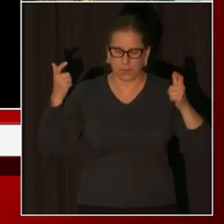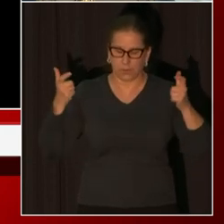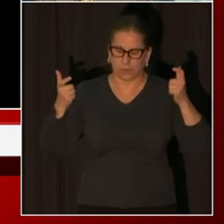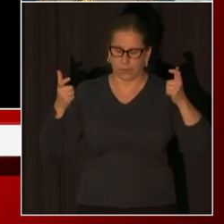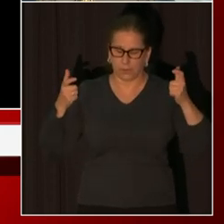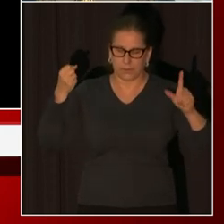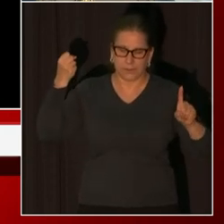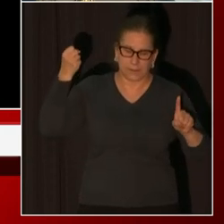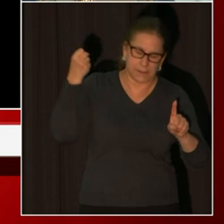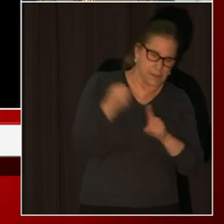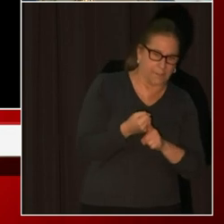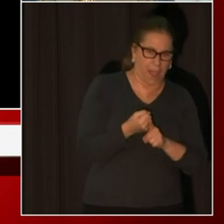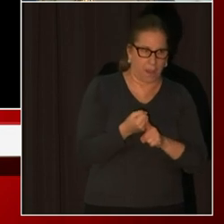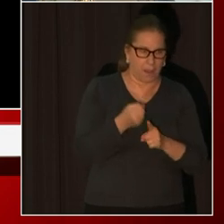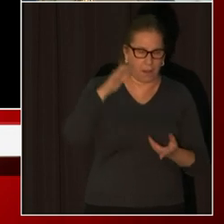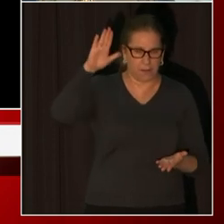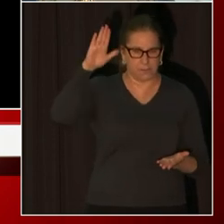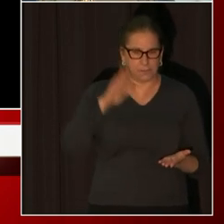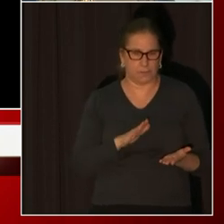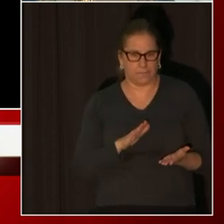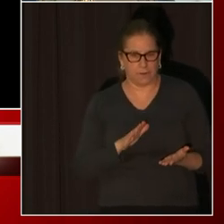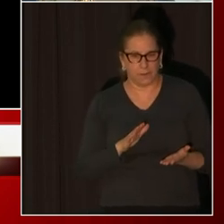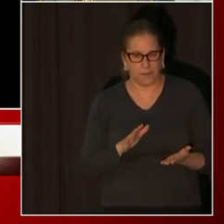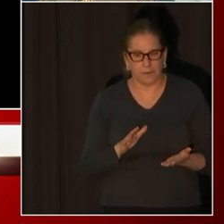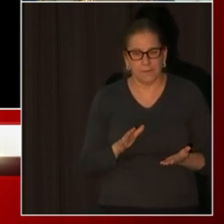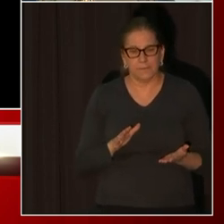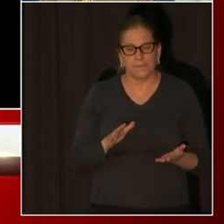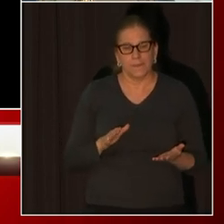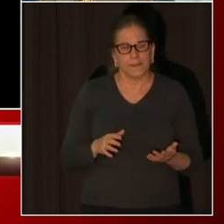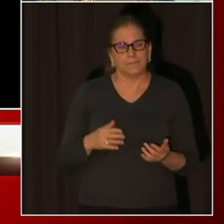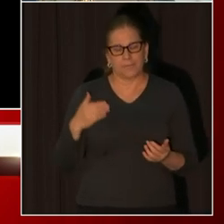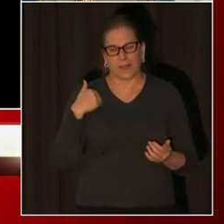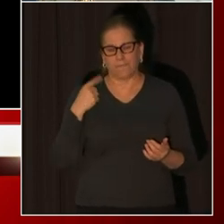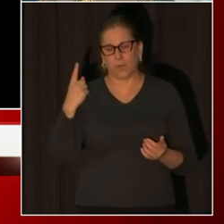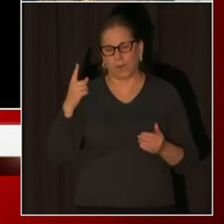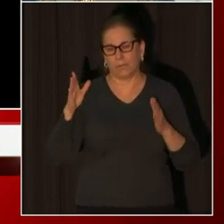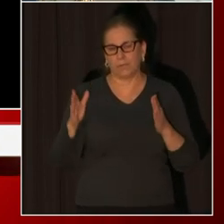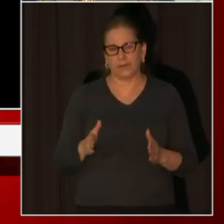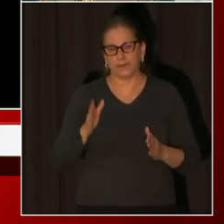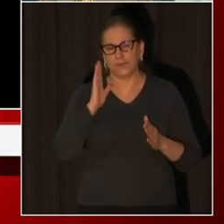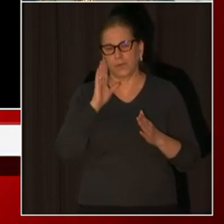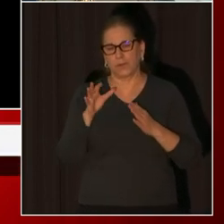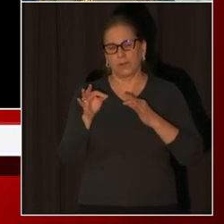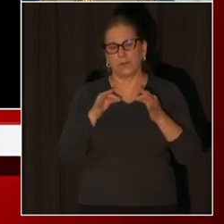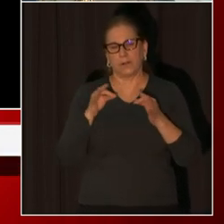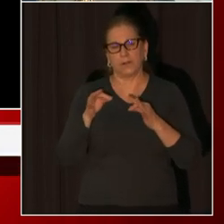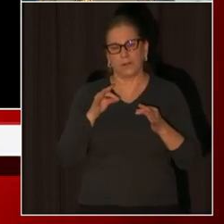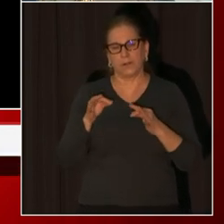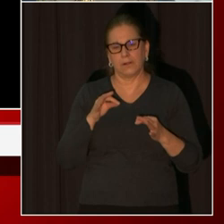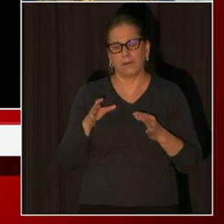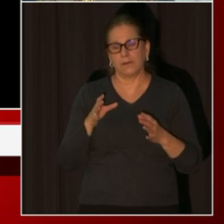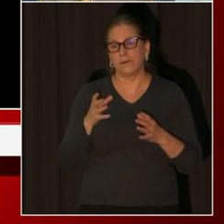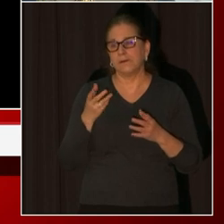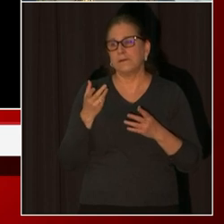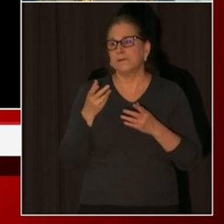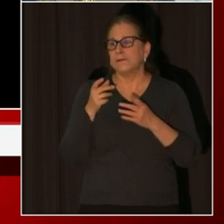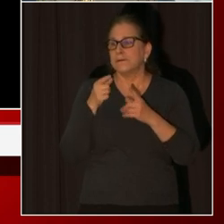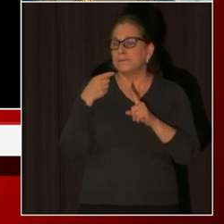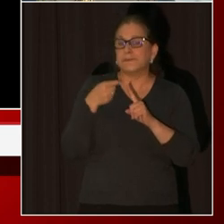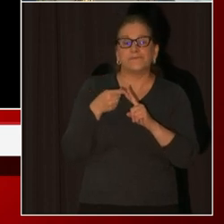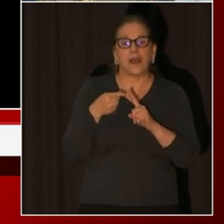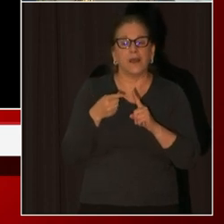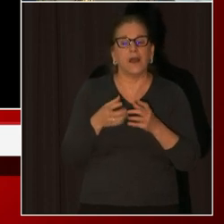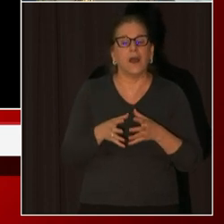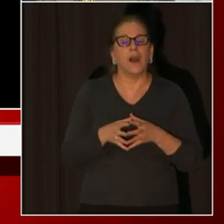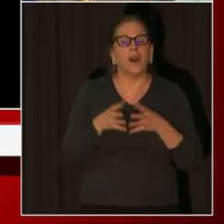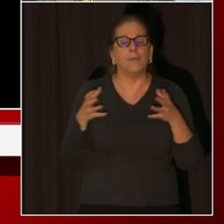to talk in some detail about the revenue losses that have resulted. Already, we are faced with a